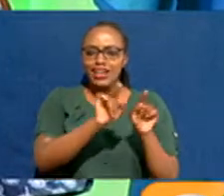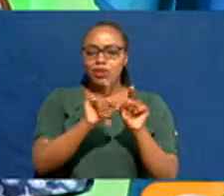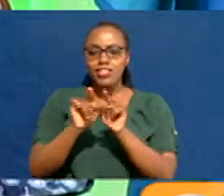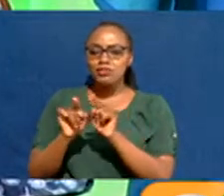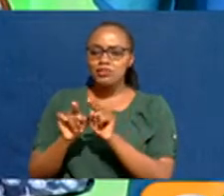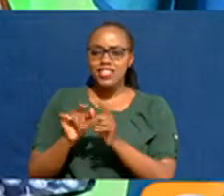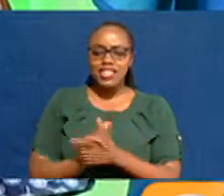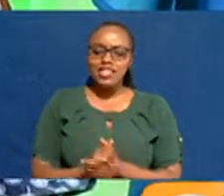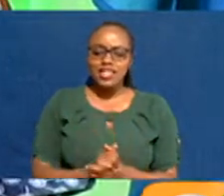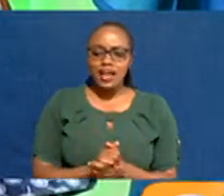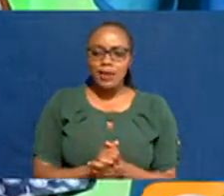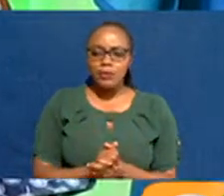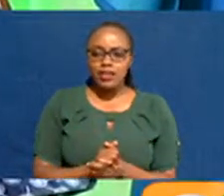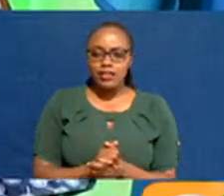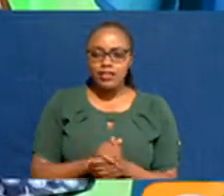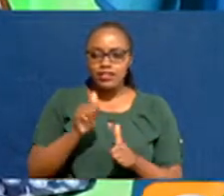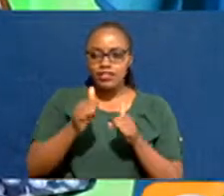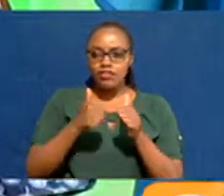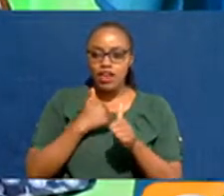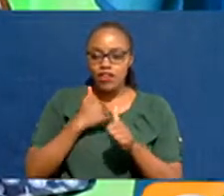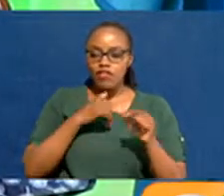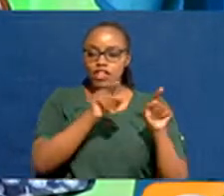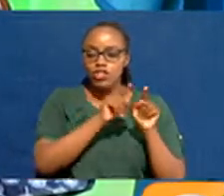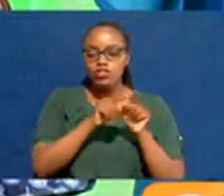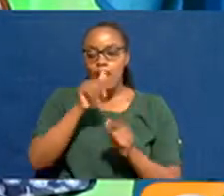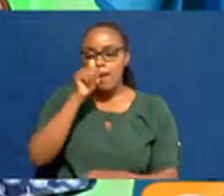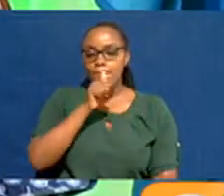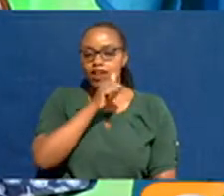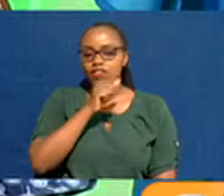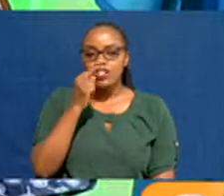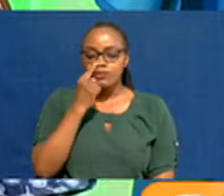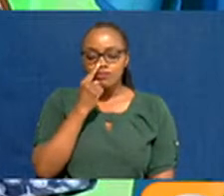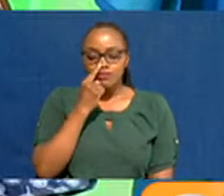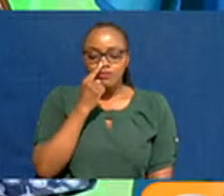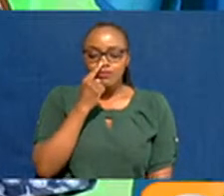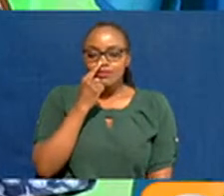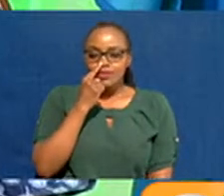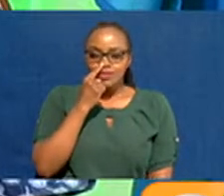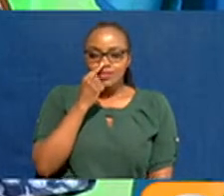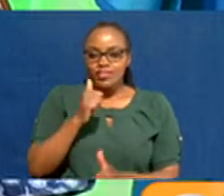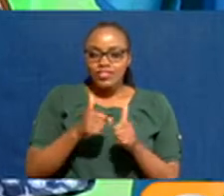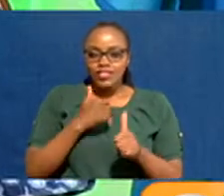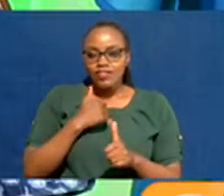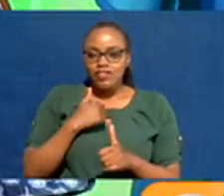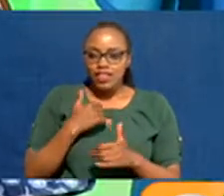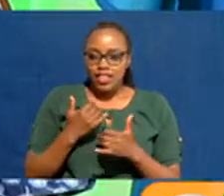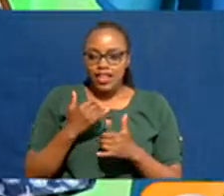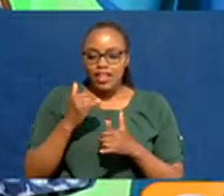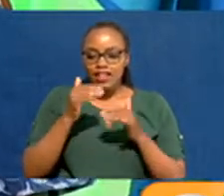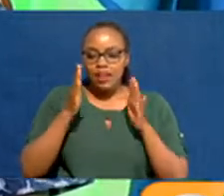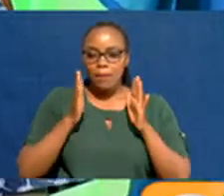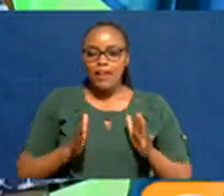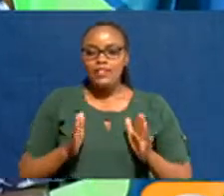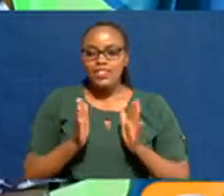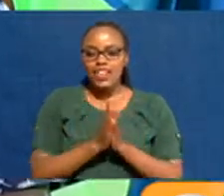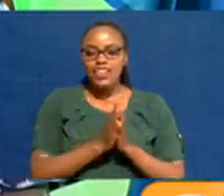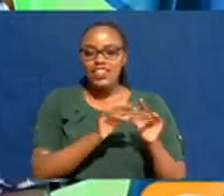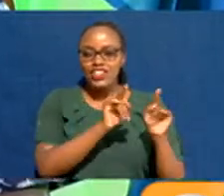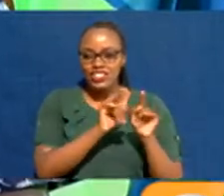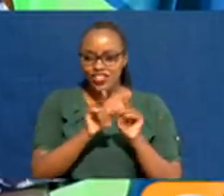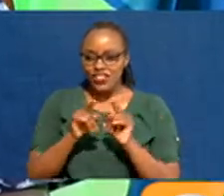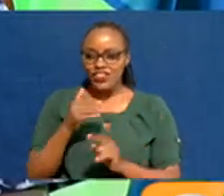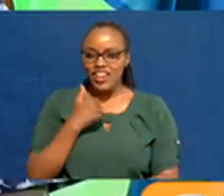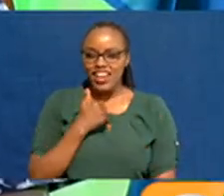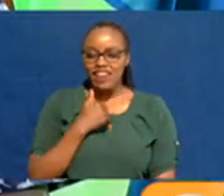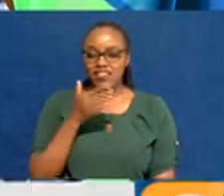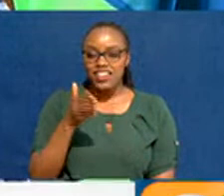home. Welcome to my private residence. Thank you. I've lived here for the last 24 years. I'm sorry, my wife is